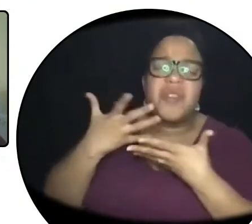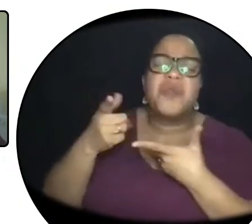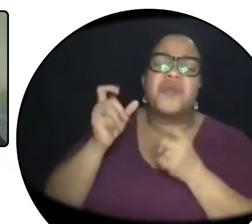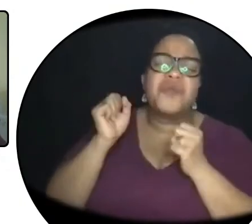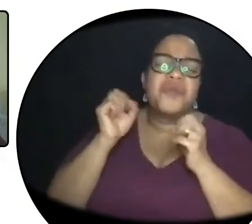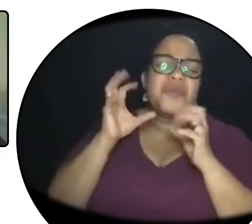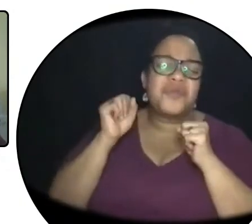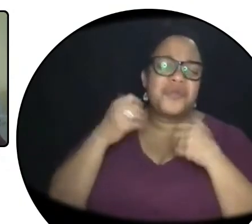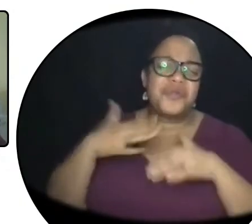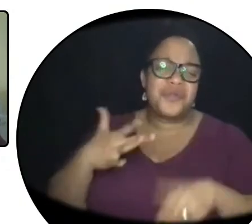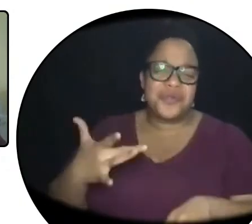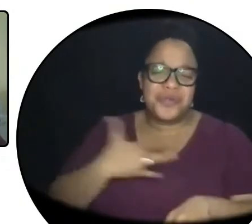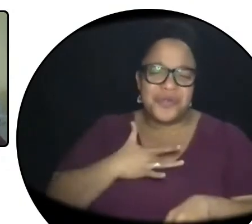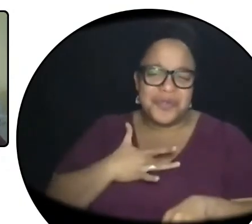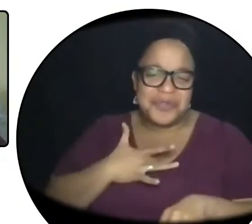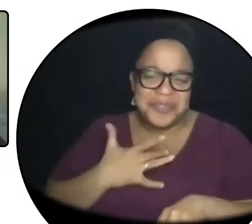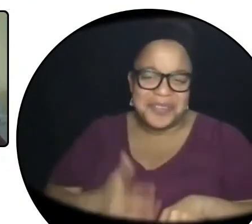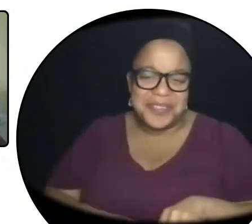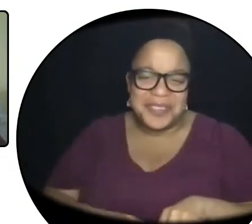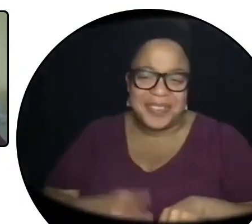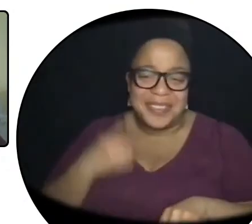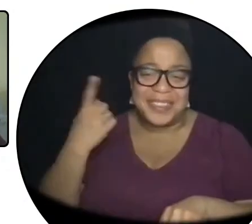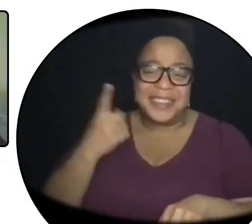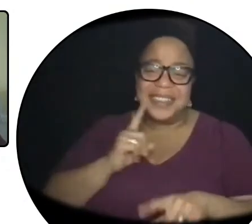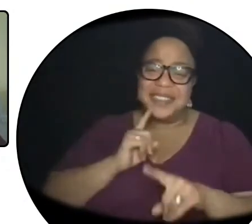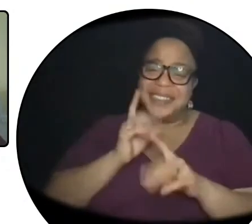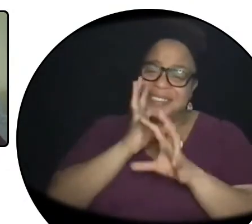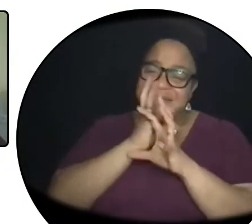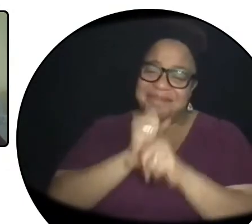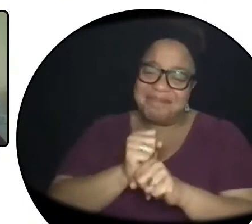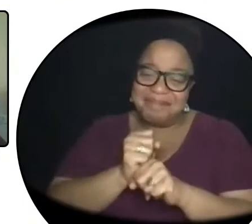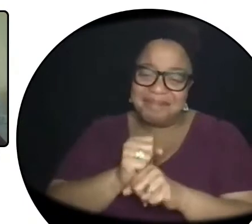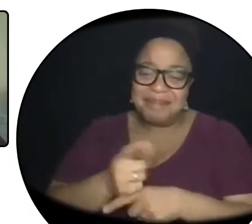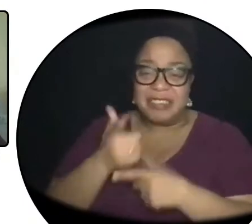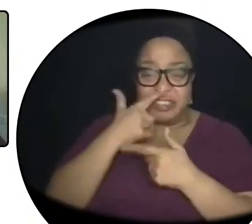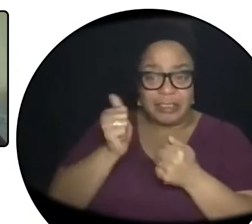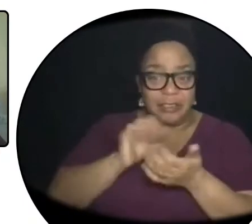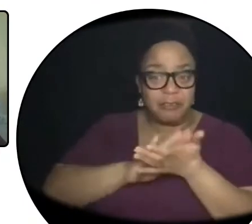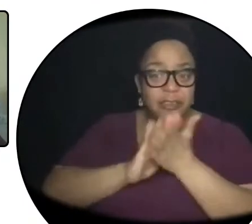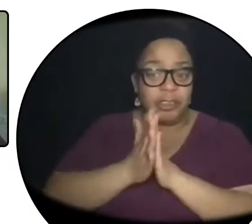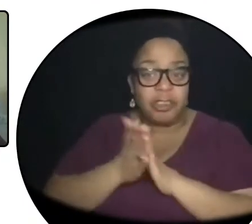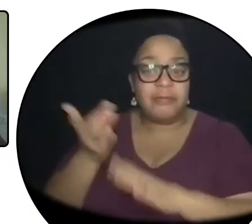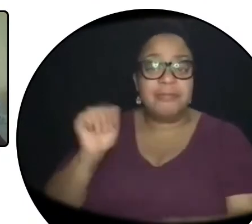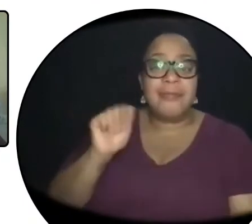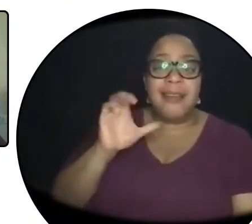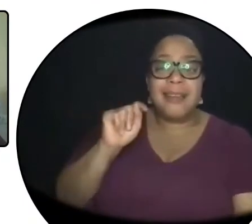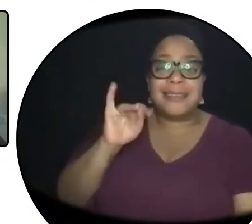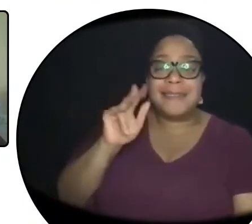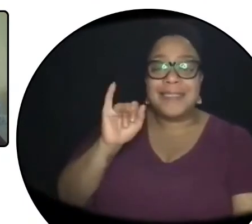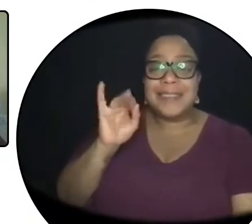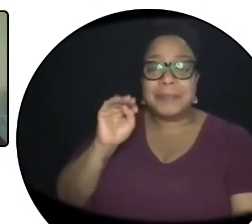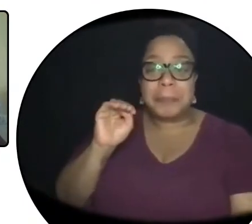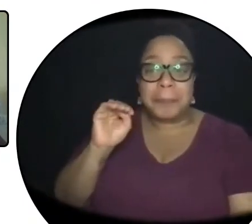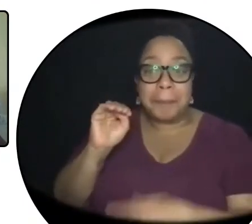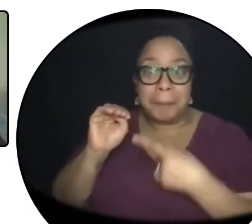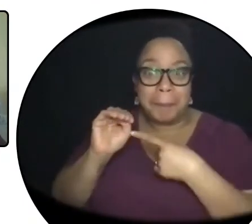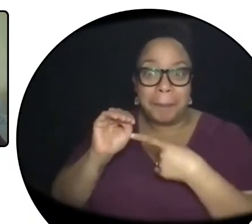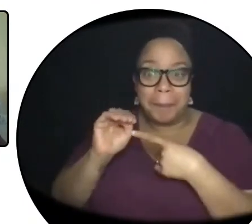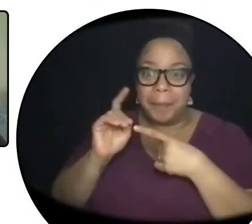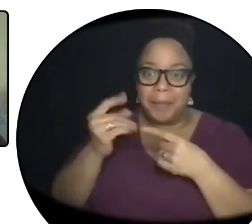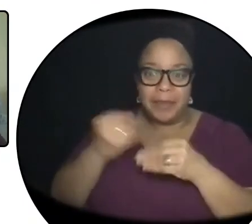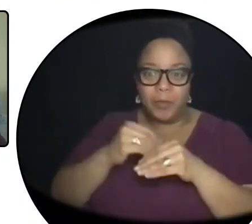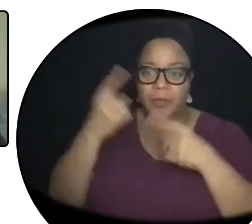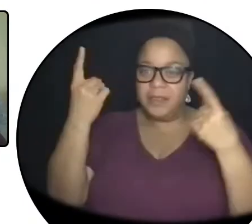kind of process where we don't have fun, where we don't experience pleasure or joy. So Adrienne Marie